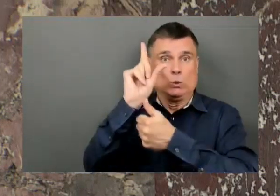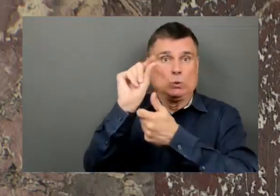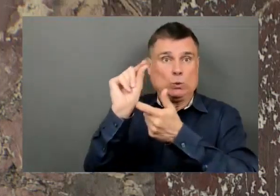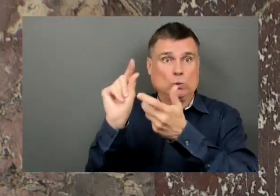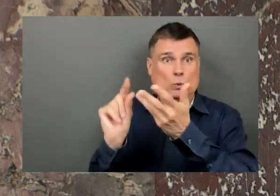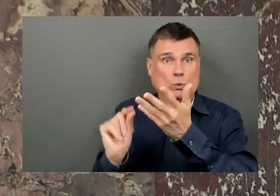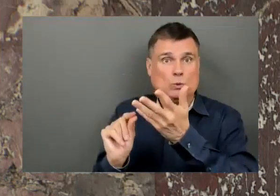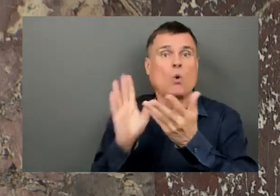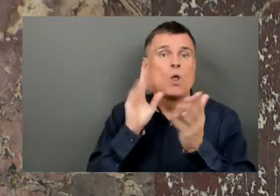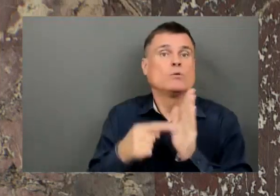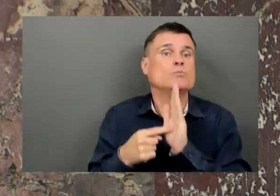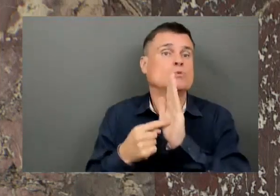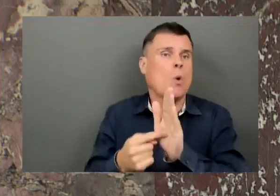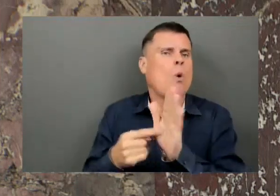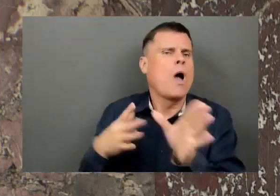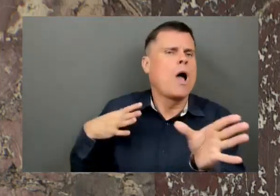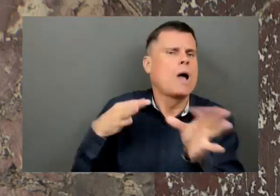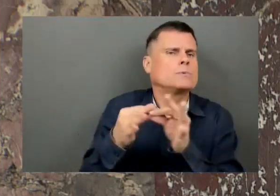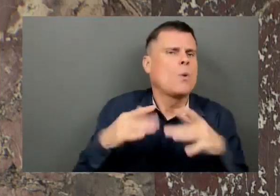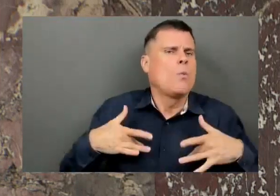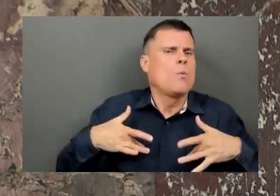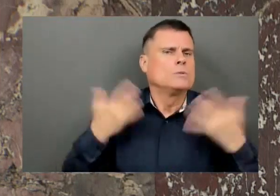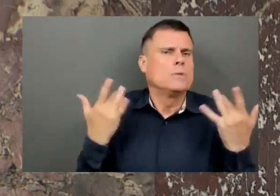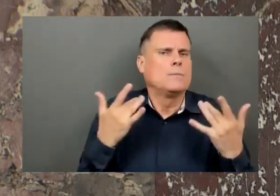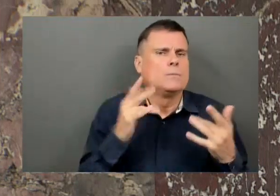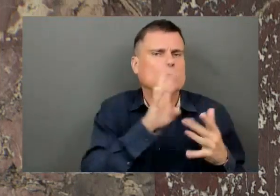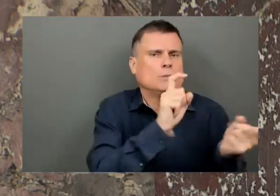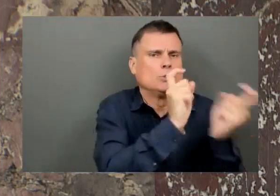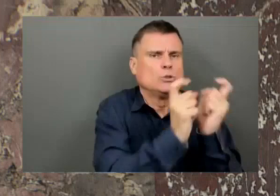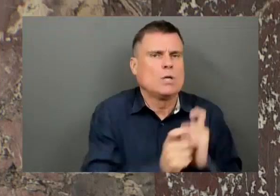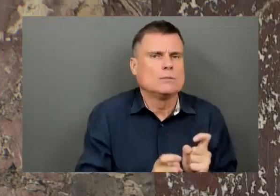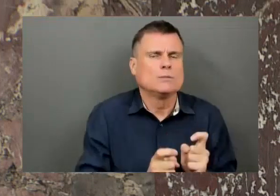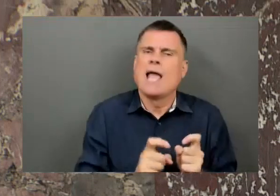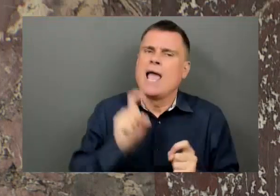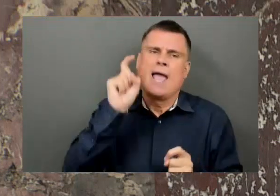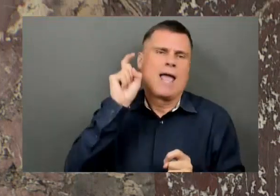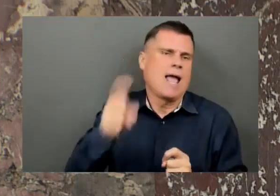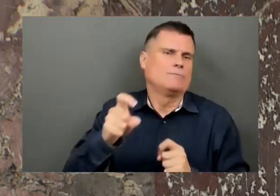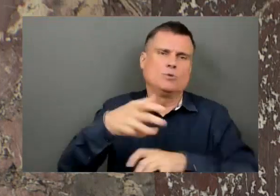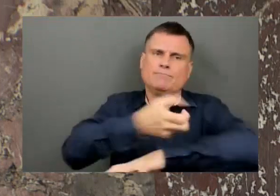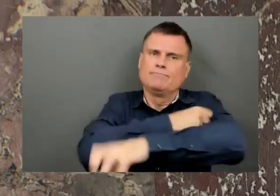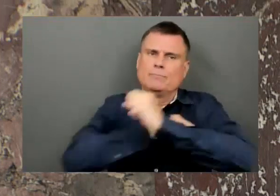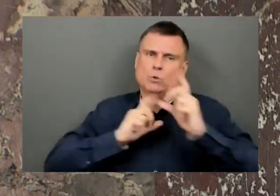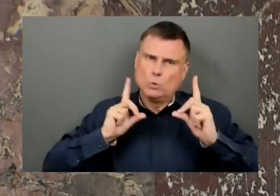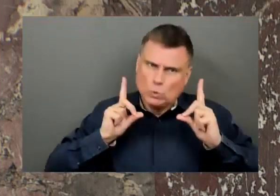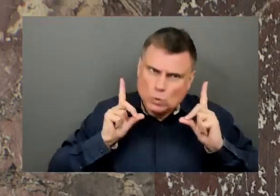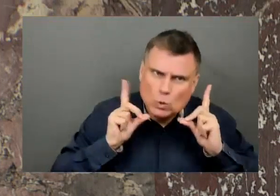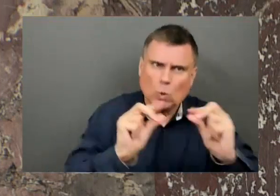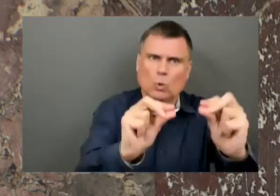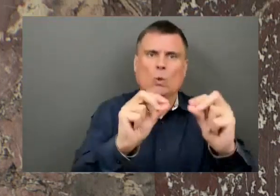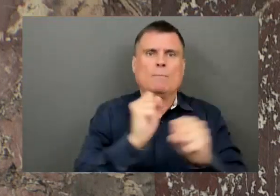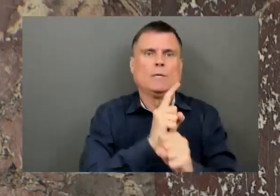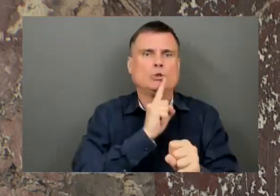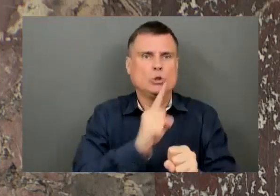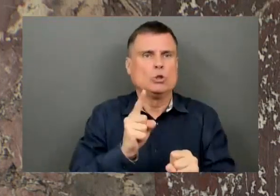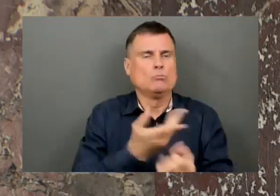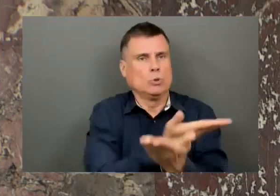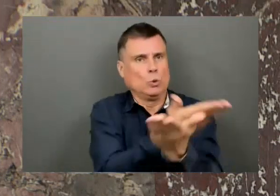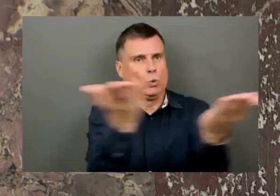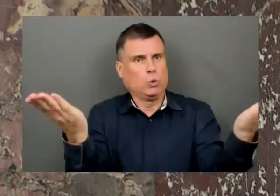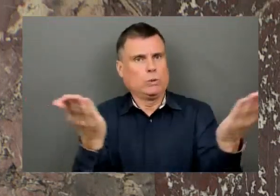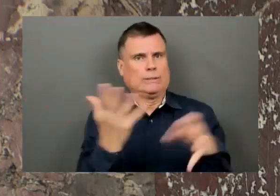to ensure that the community feels safe, and that's the commitment of everybody on this side of this House, and I believe everybody in this House.